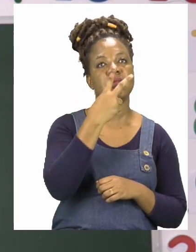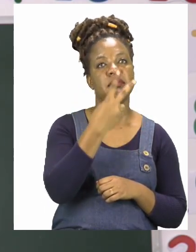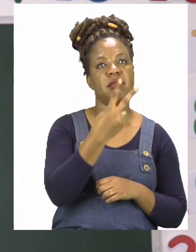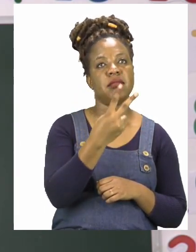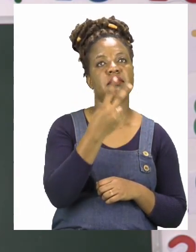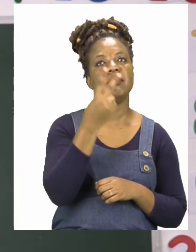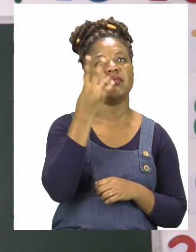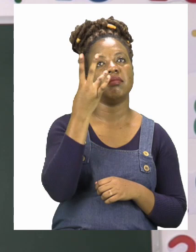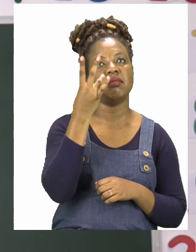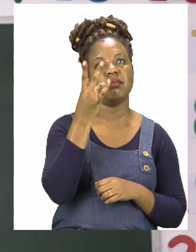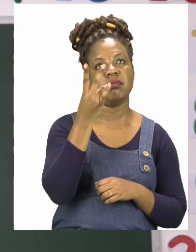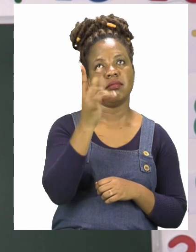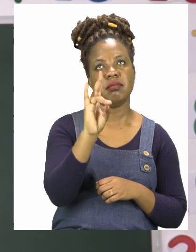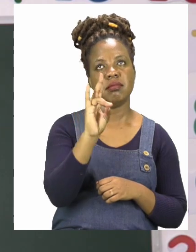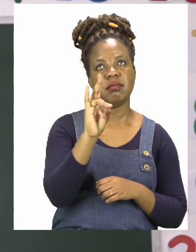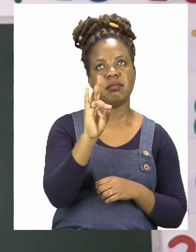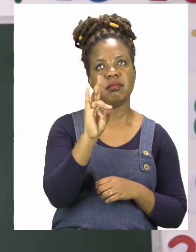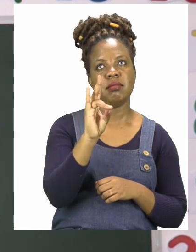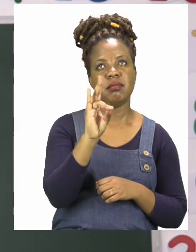we have the number